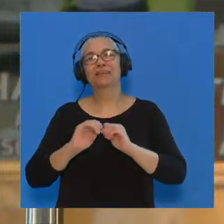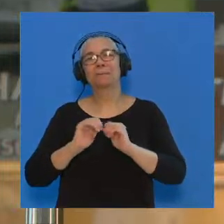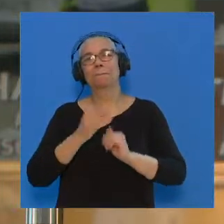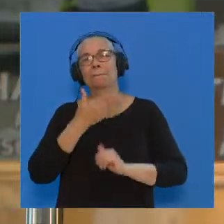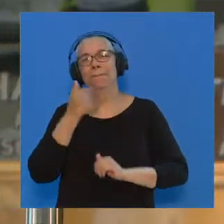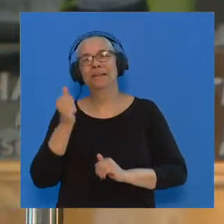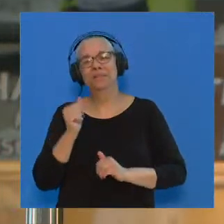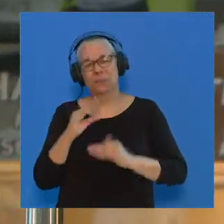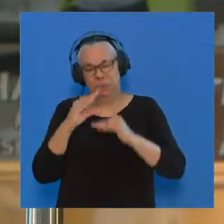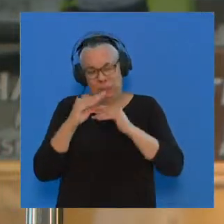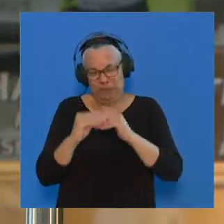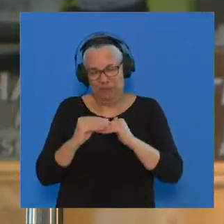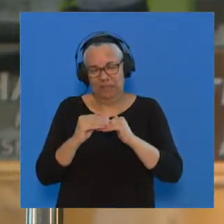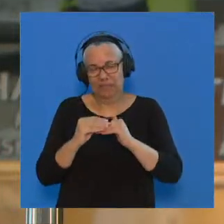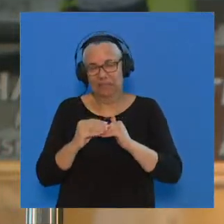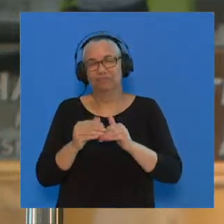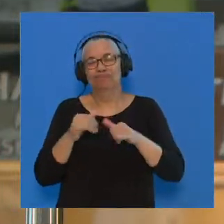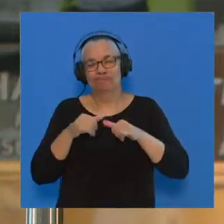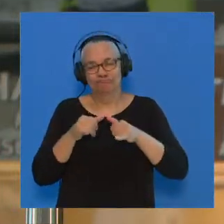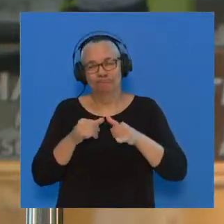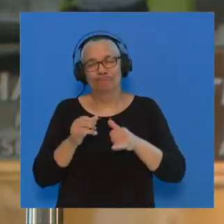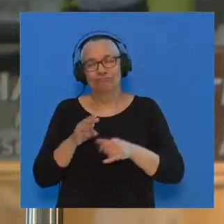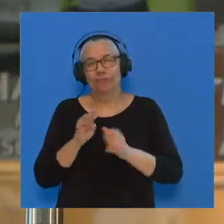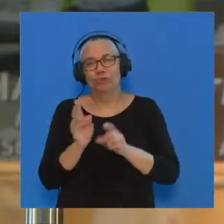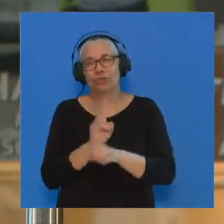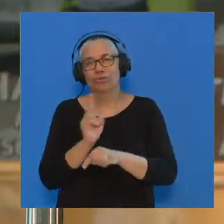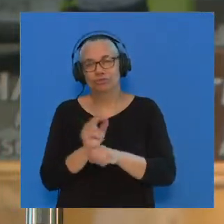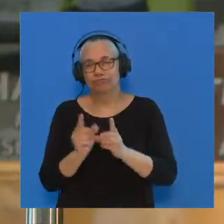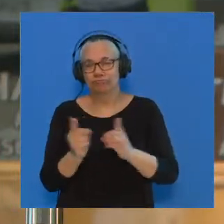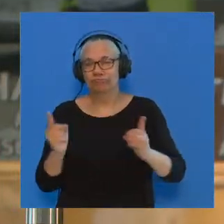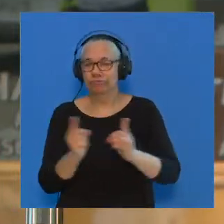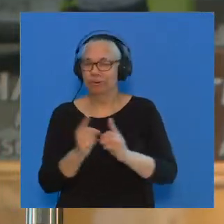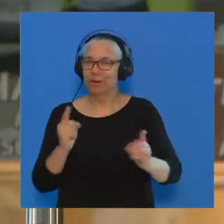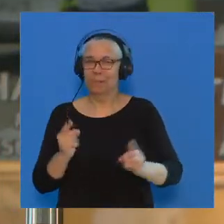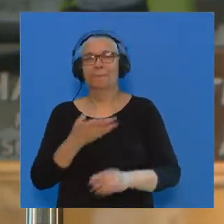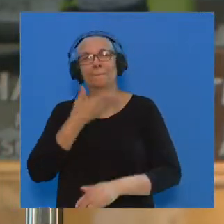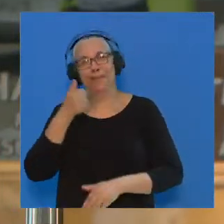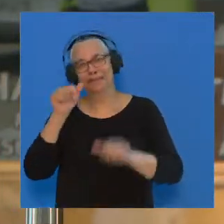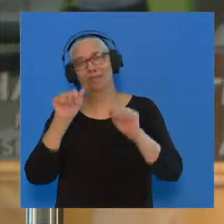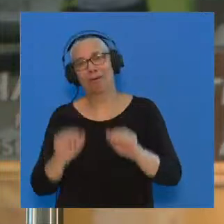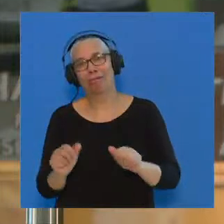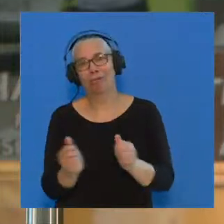that exposure is through the physical distancing, as best as you can with a toddler.